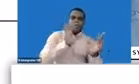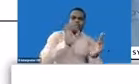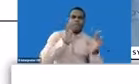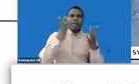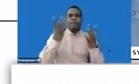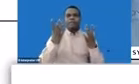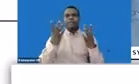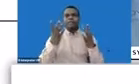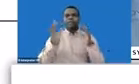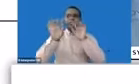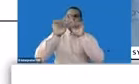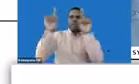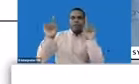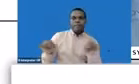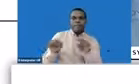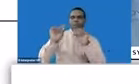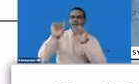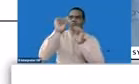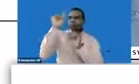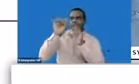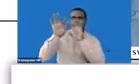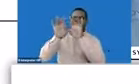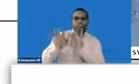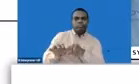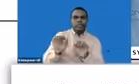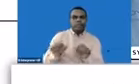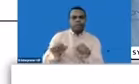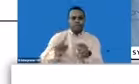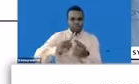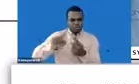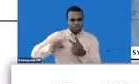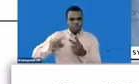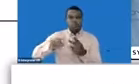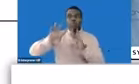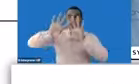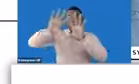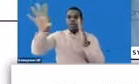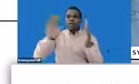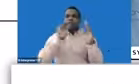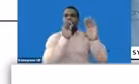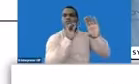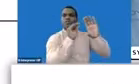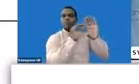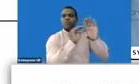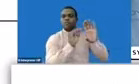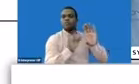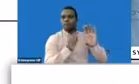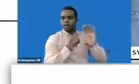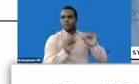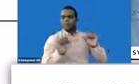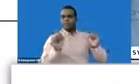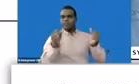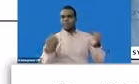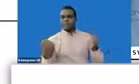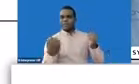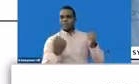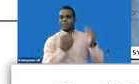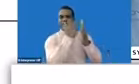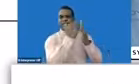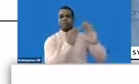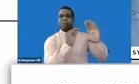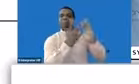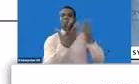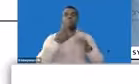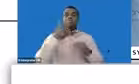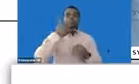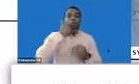so phone, telephone feedback, email feedback, or feedback through a form. And to make the journey complete,